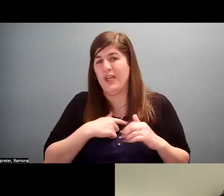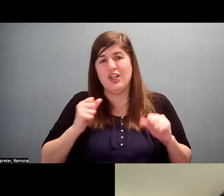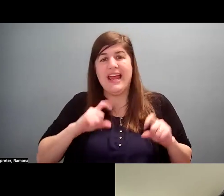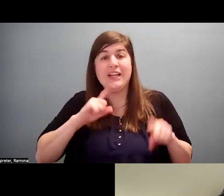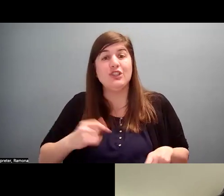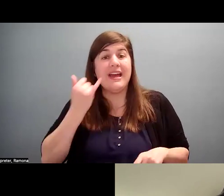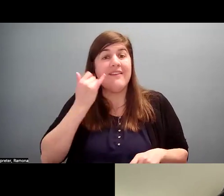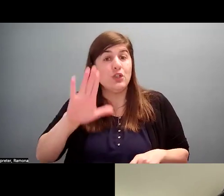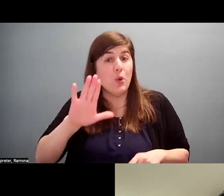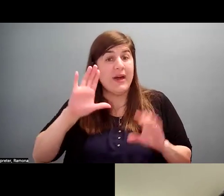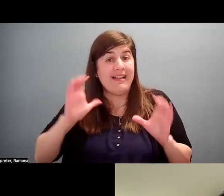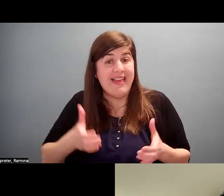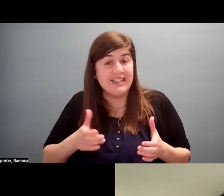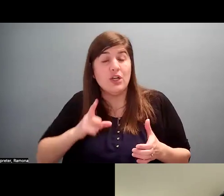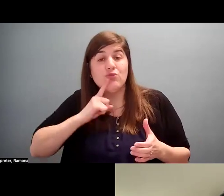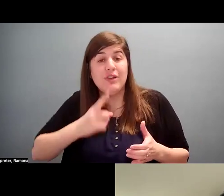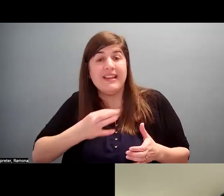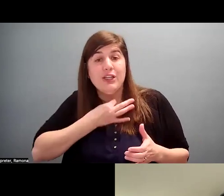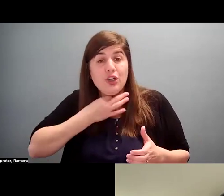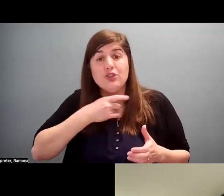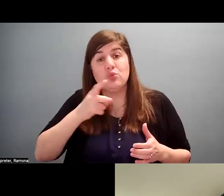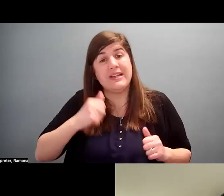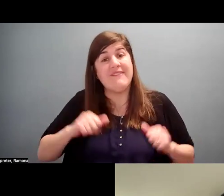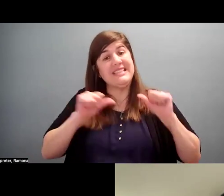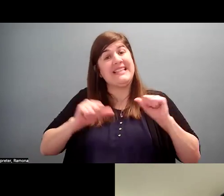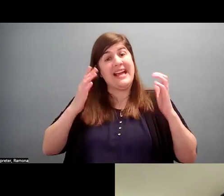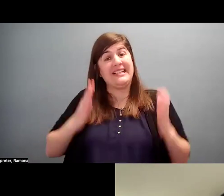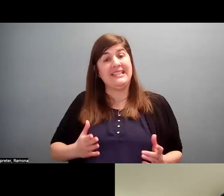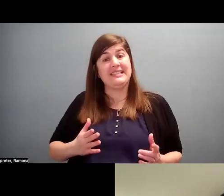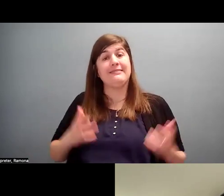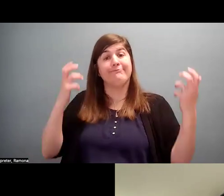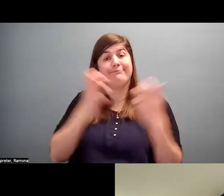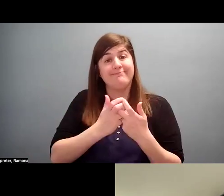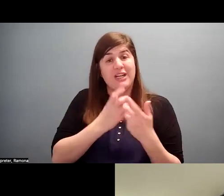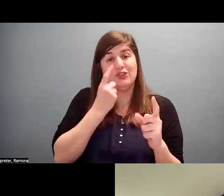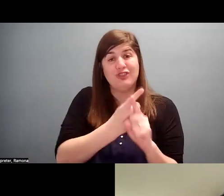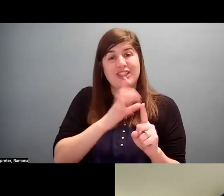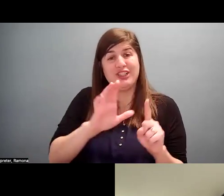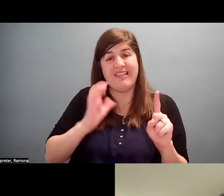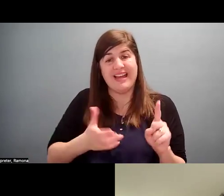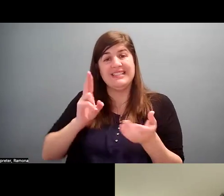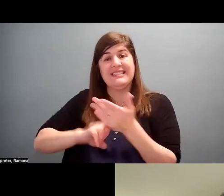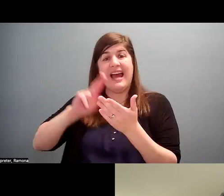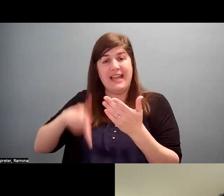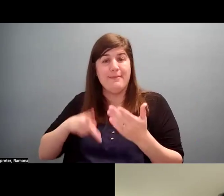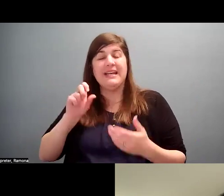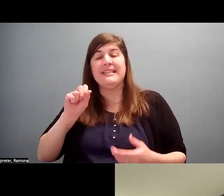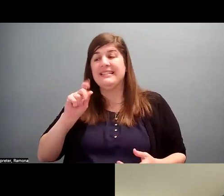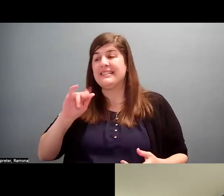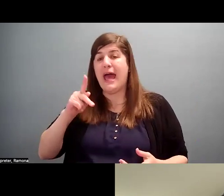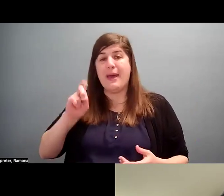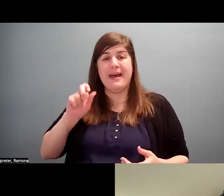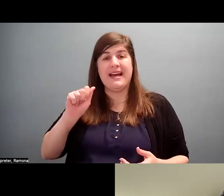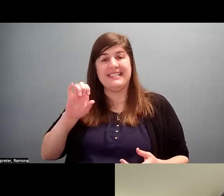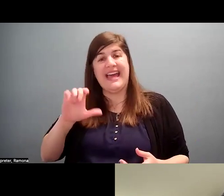if your class is really curious, you can have a scientist just for your class. You can sign up at skypeascientist.com, click sign